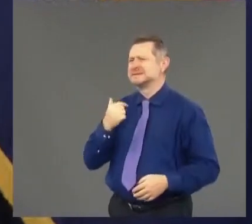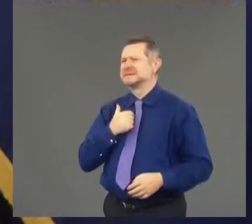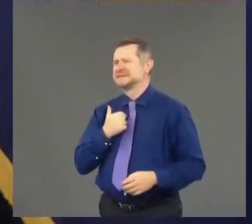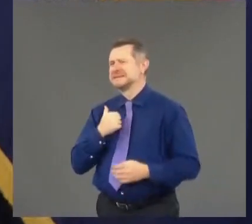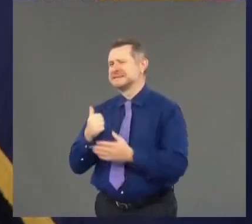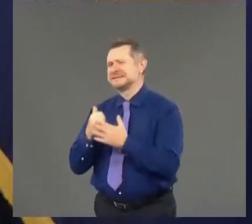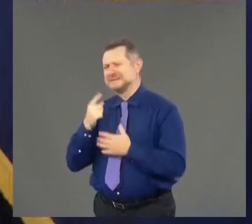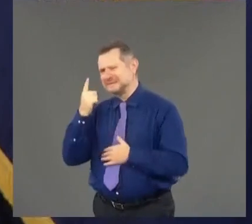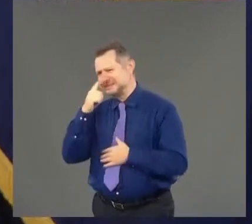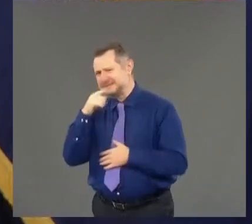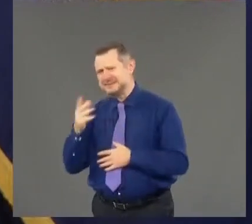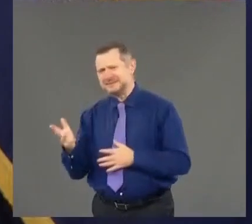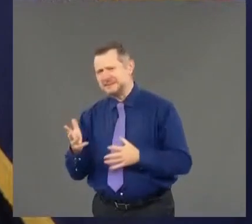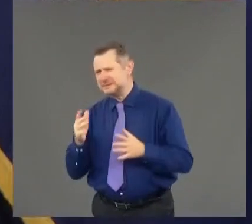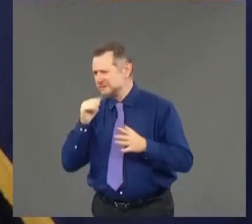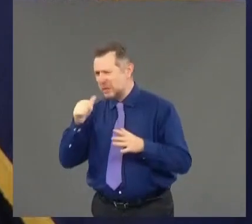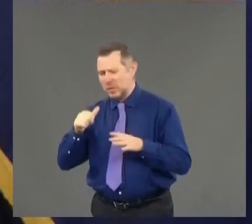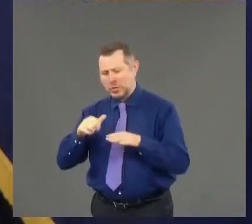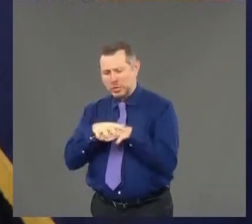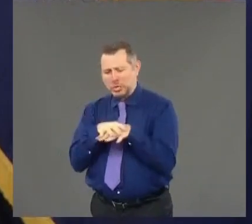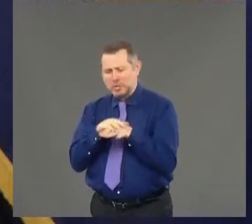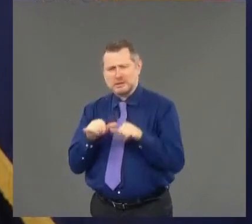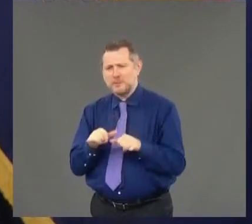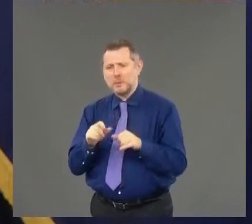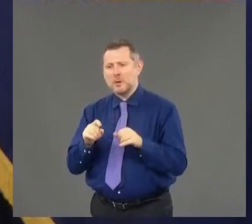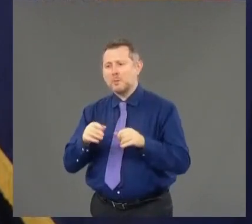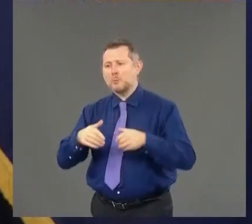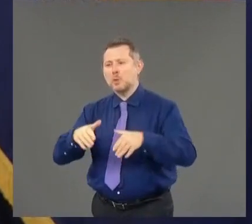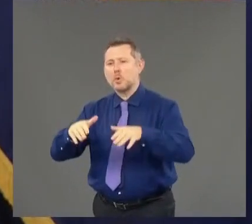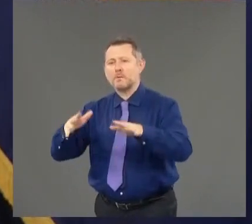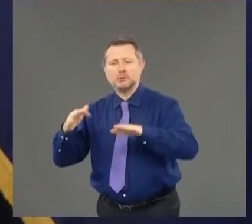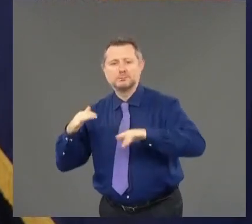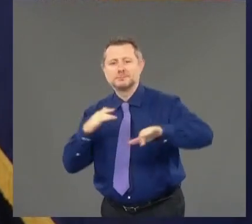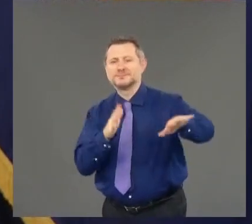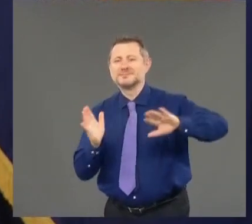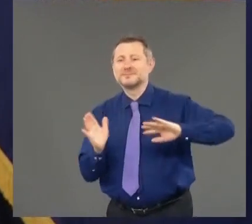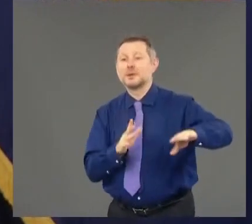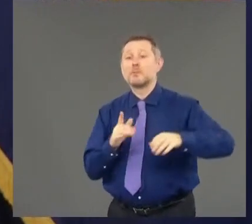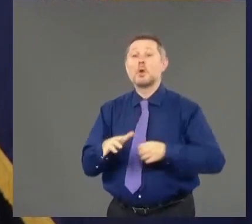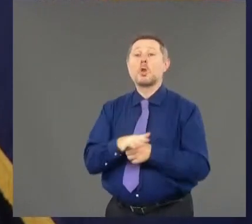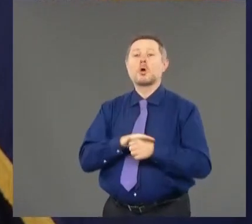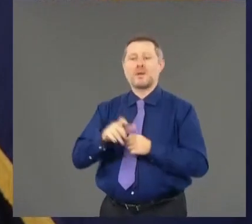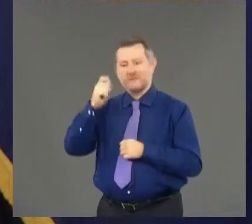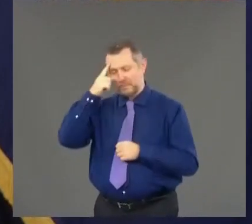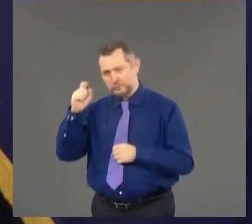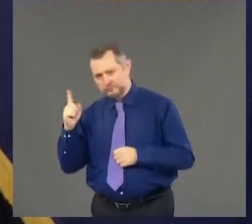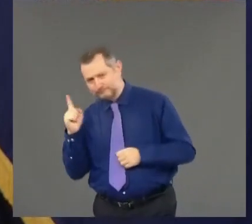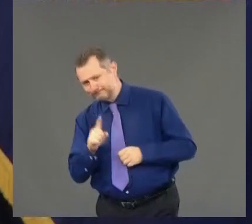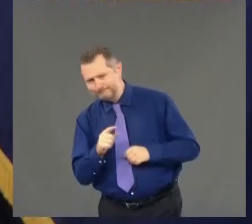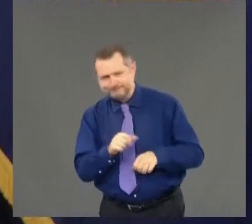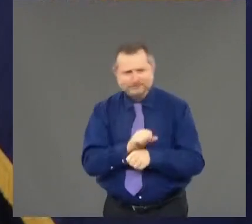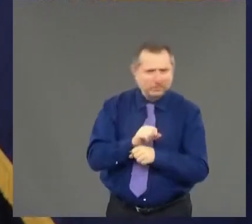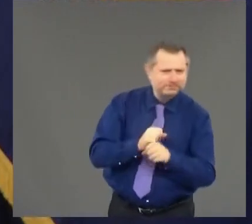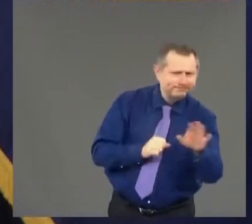This isn't helpful. Local government has to step up and do their job.